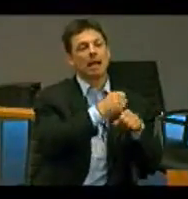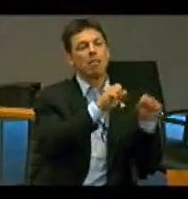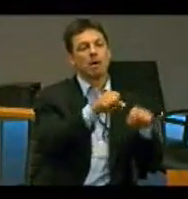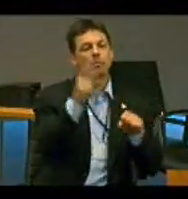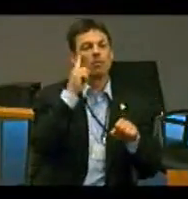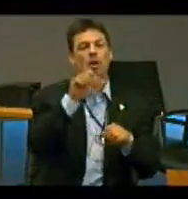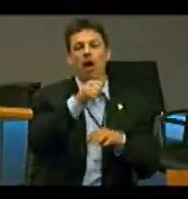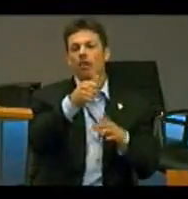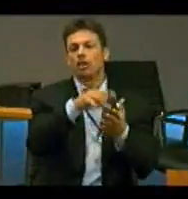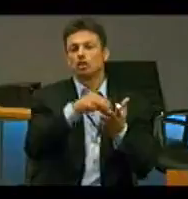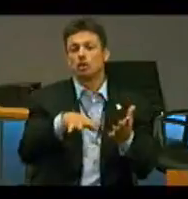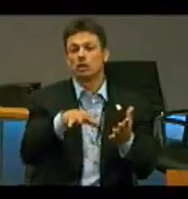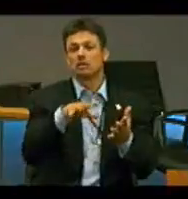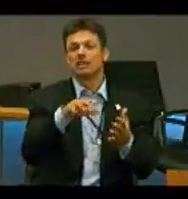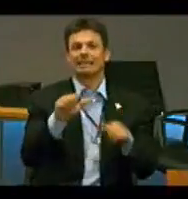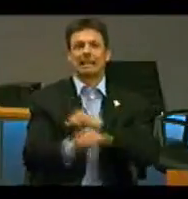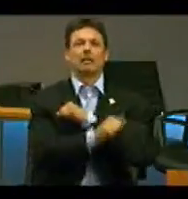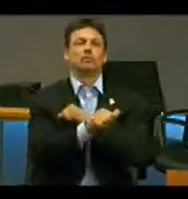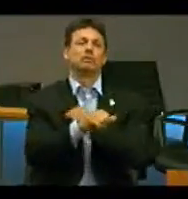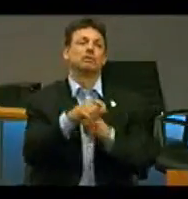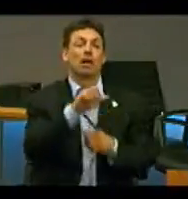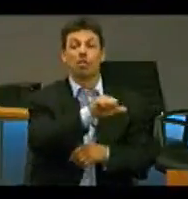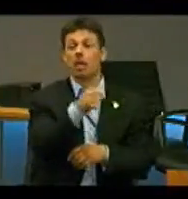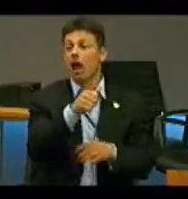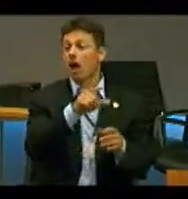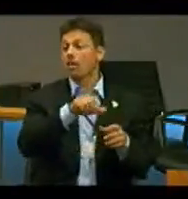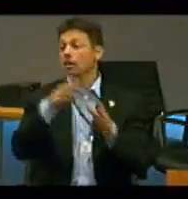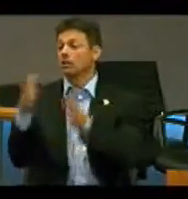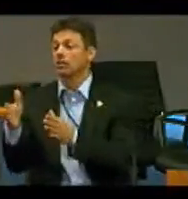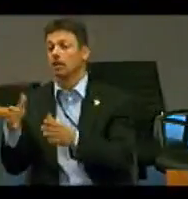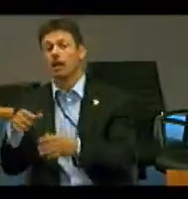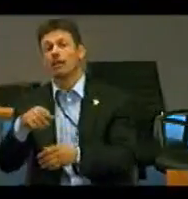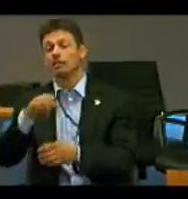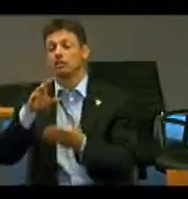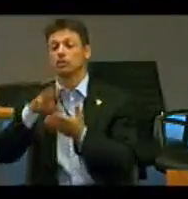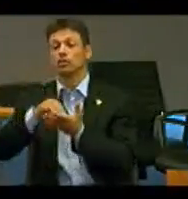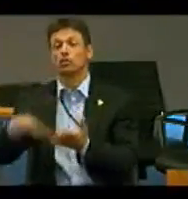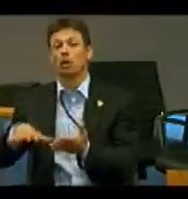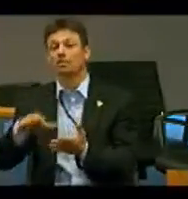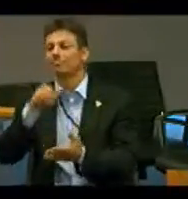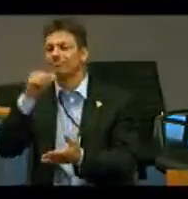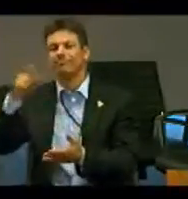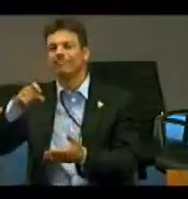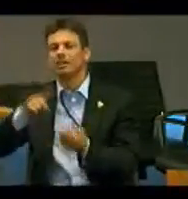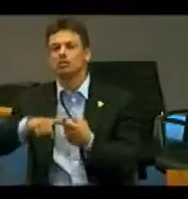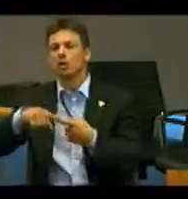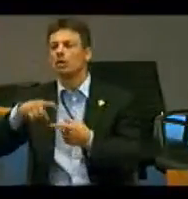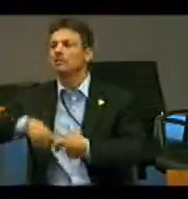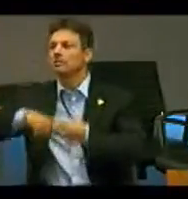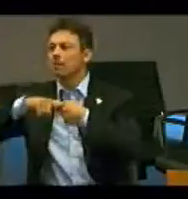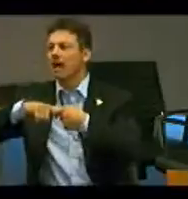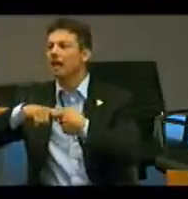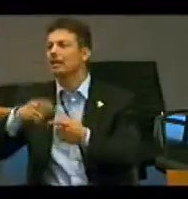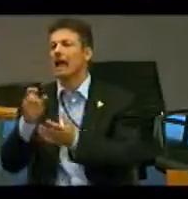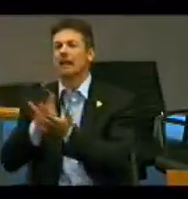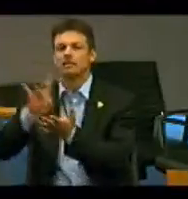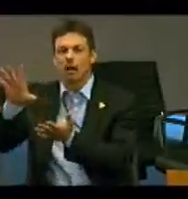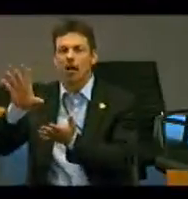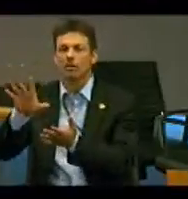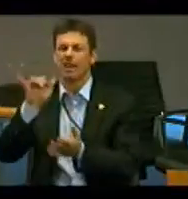students, even dangerous. On the other hand, if students are being needlessly suspended or expelled, that's obviously a problem